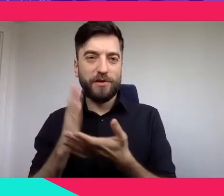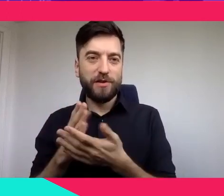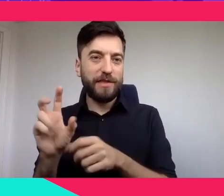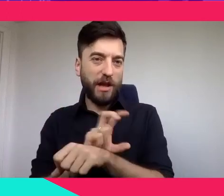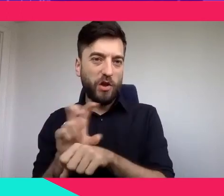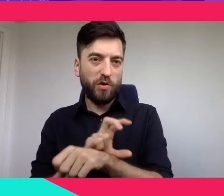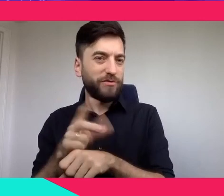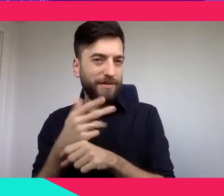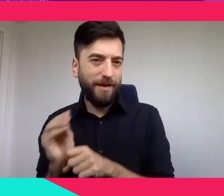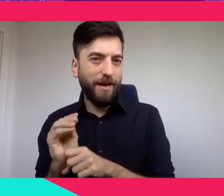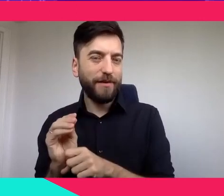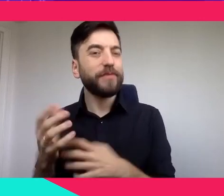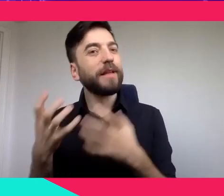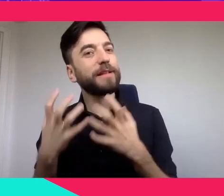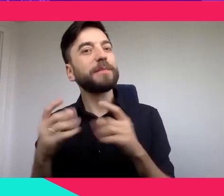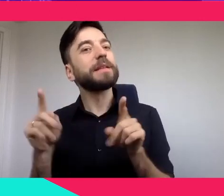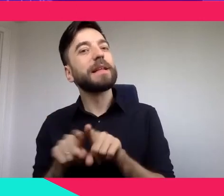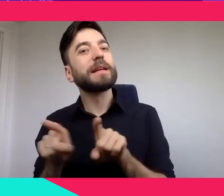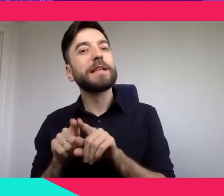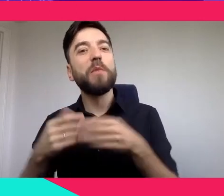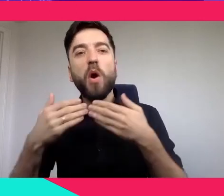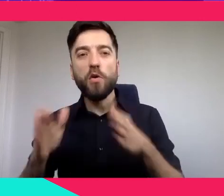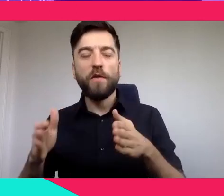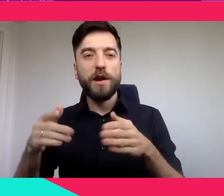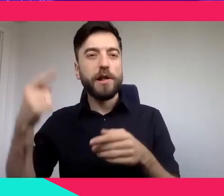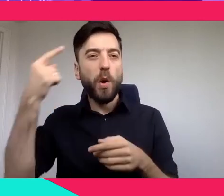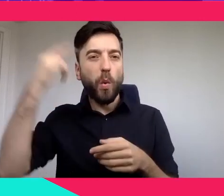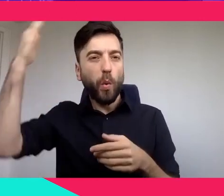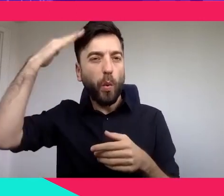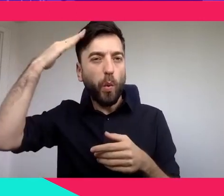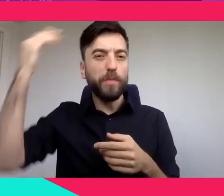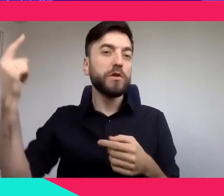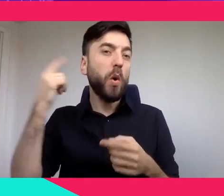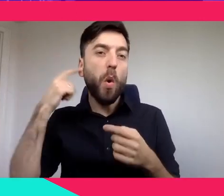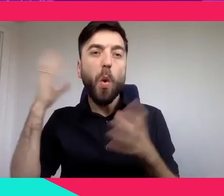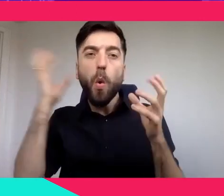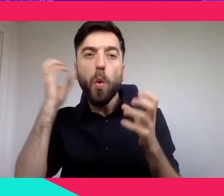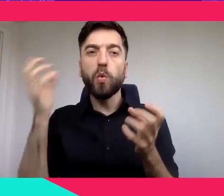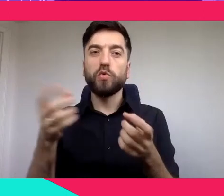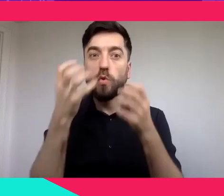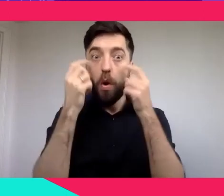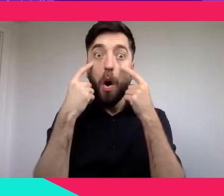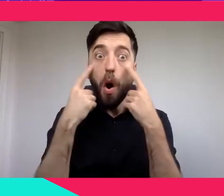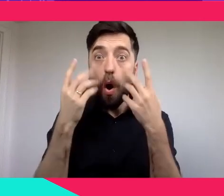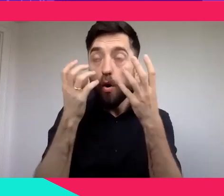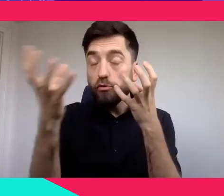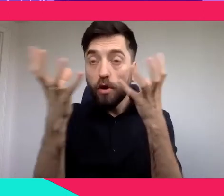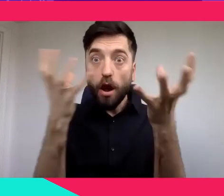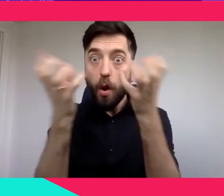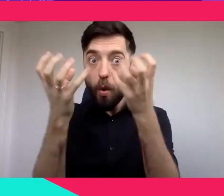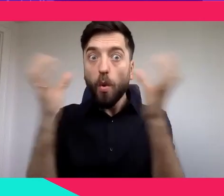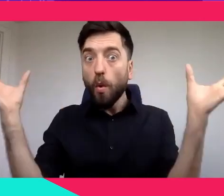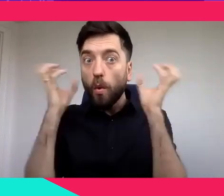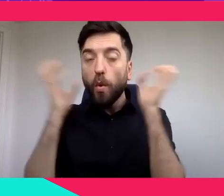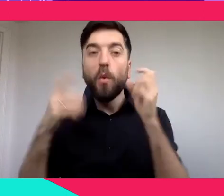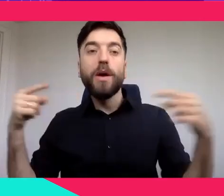about opening our minds and our ears to the public and listening to and being in dialogue about